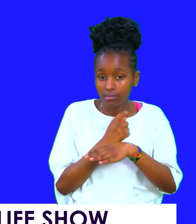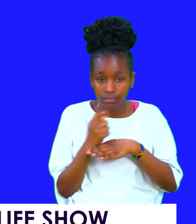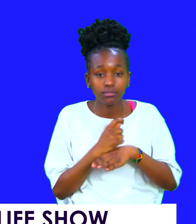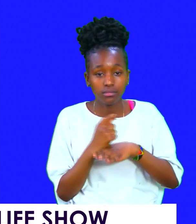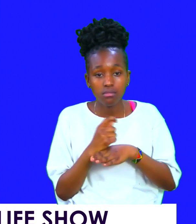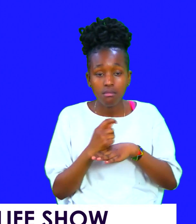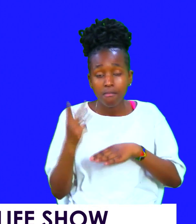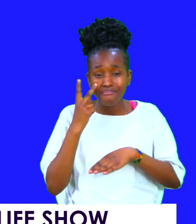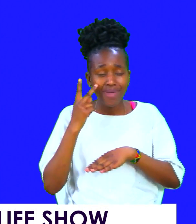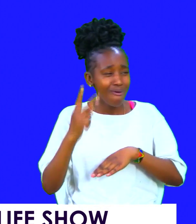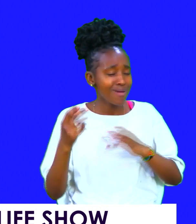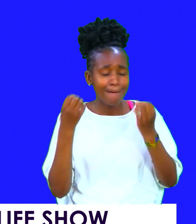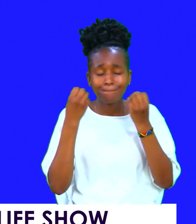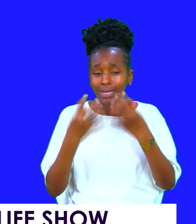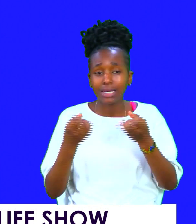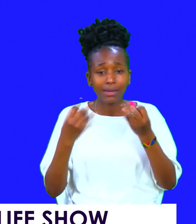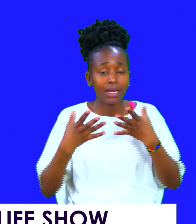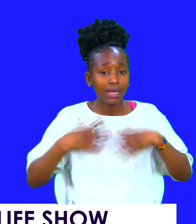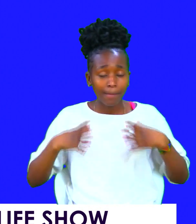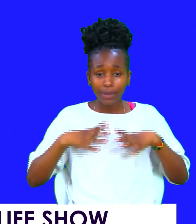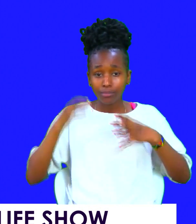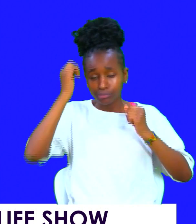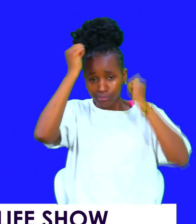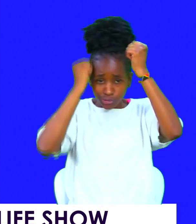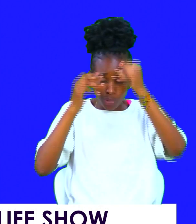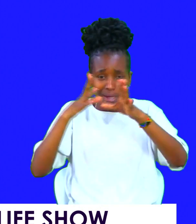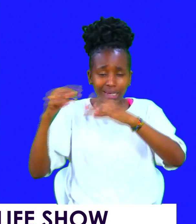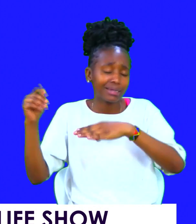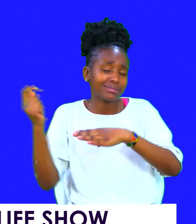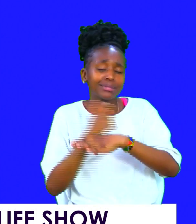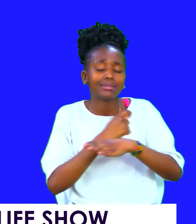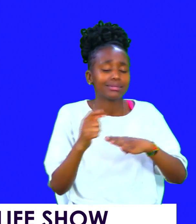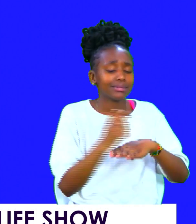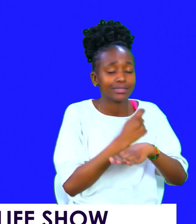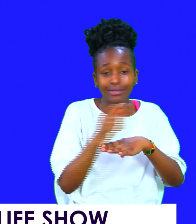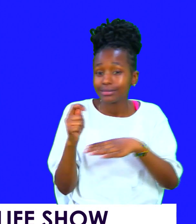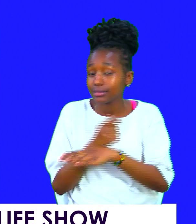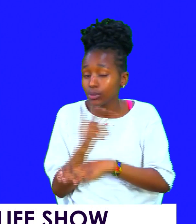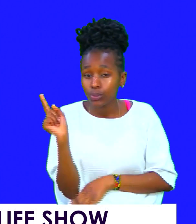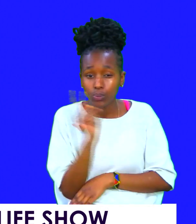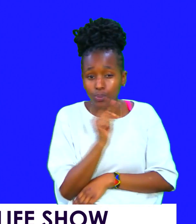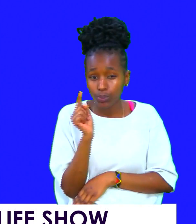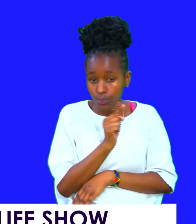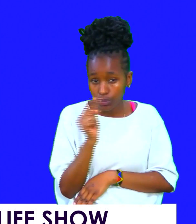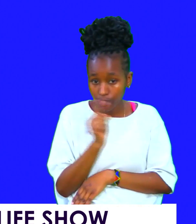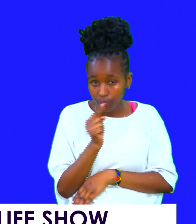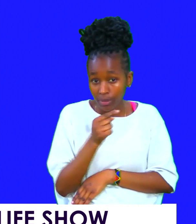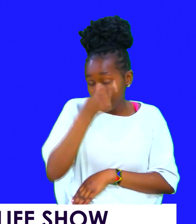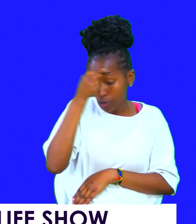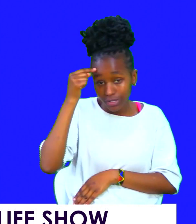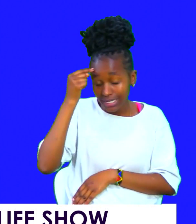I see soldiers getting into training. And I mentioned to you some of the strongest units in the